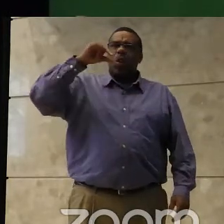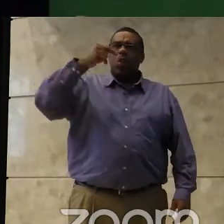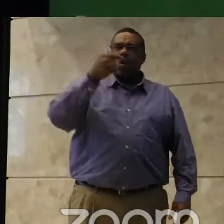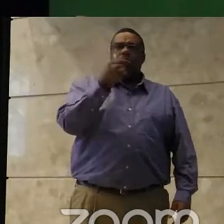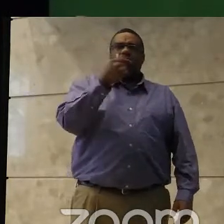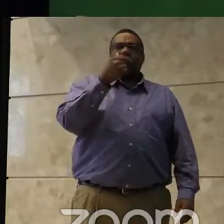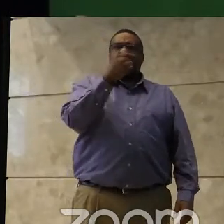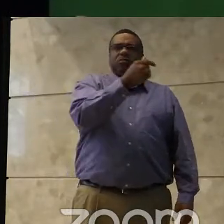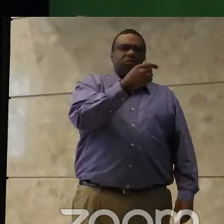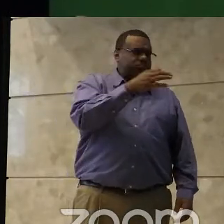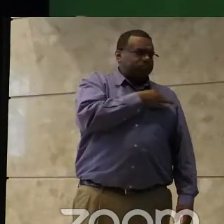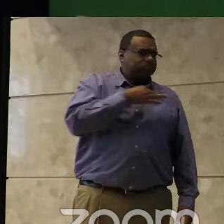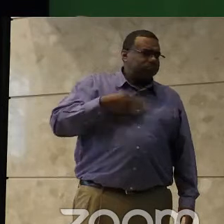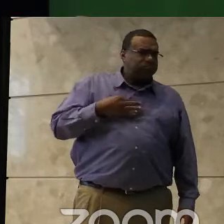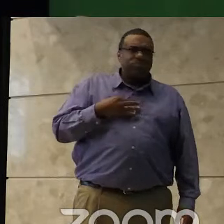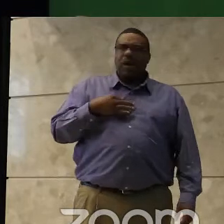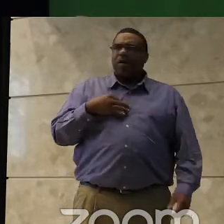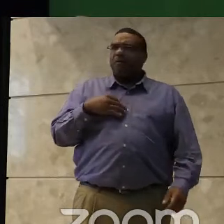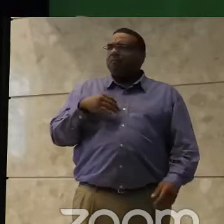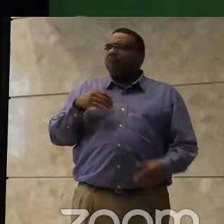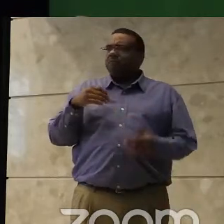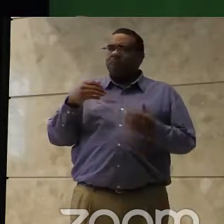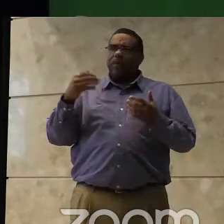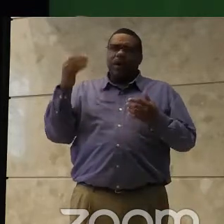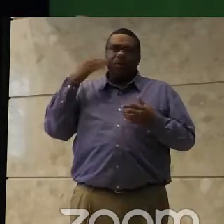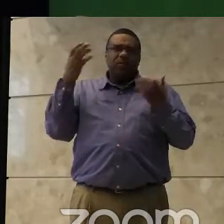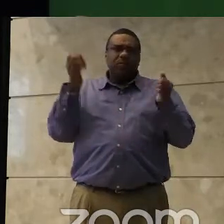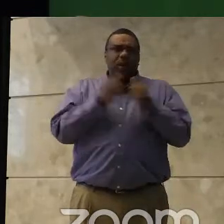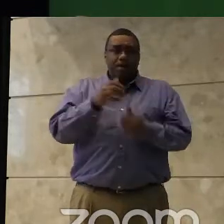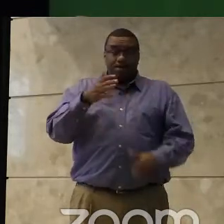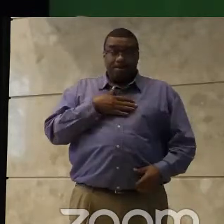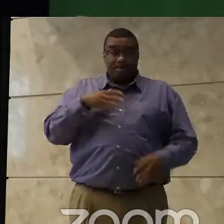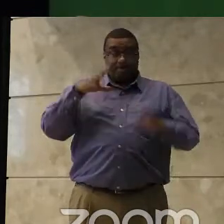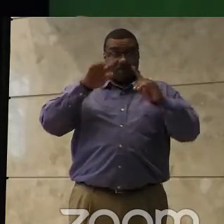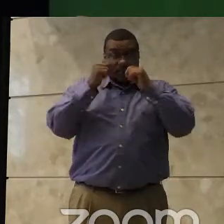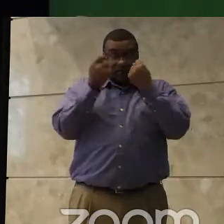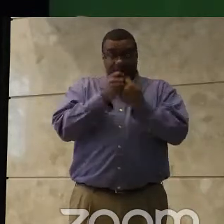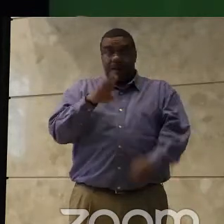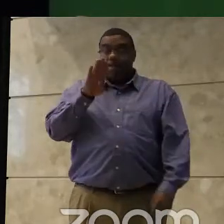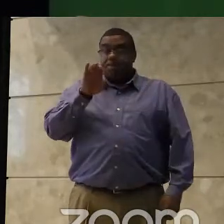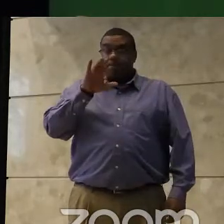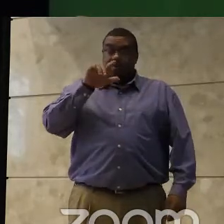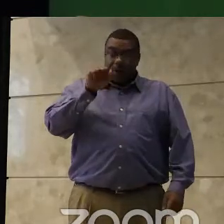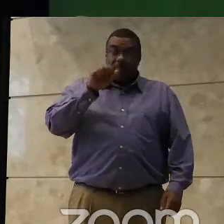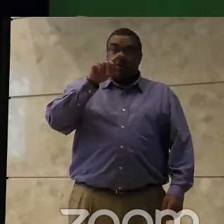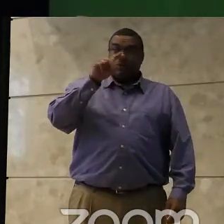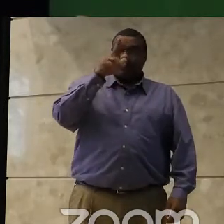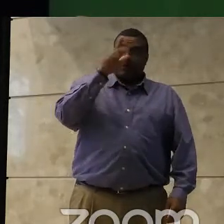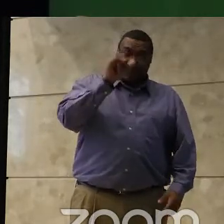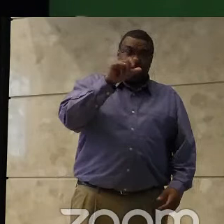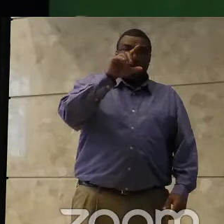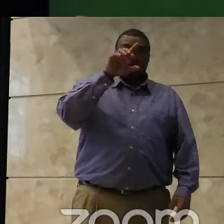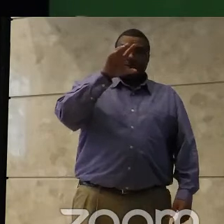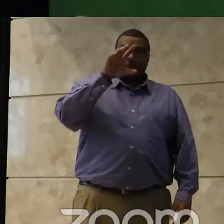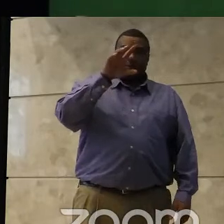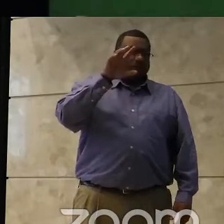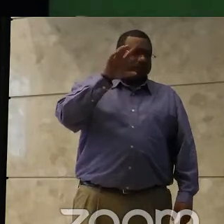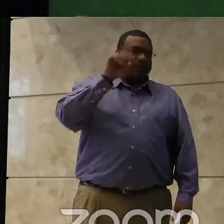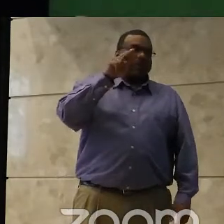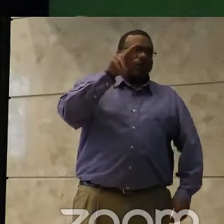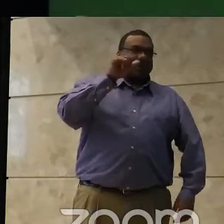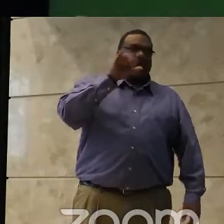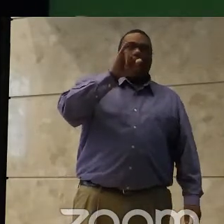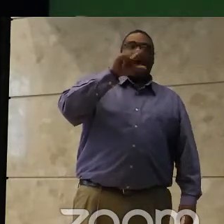he's somewhere around. I want to thank my team, Barbara, Terry, Connie, Pei, Ayandala, our